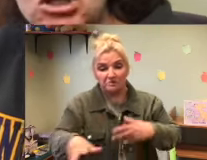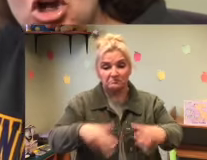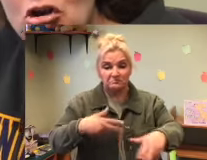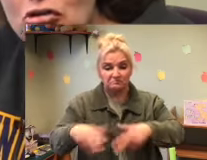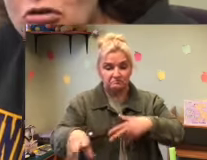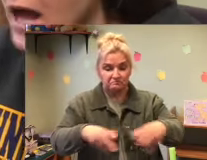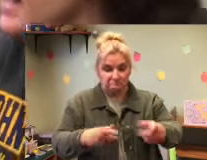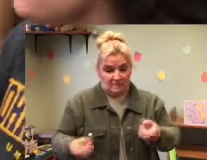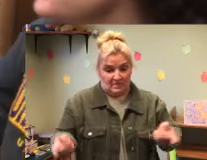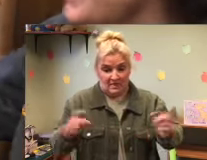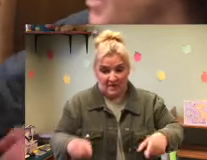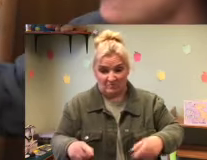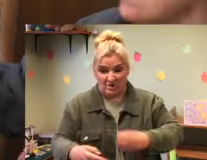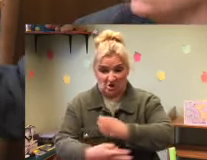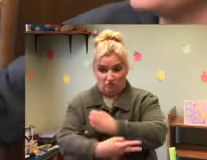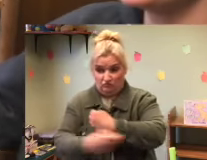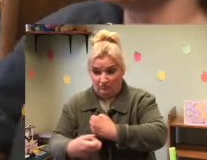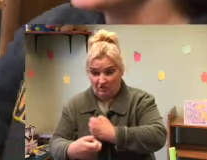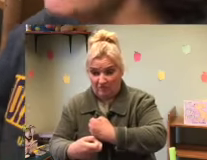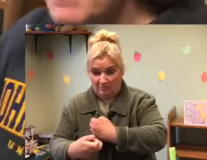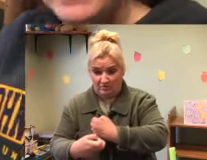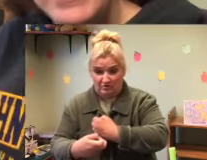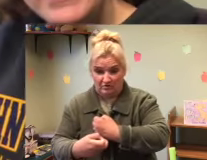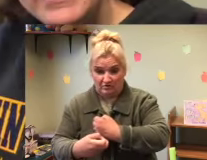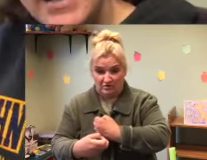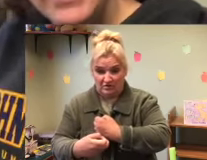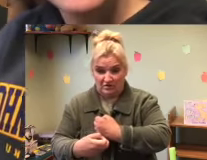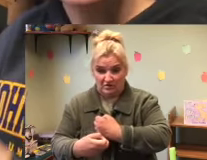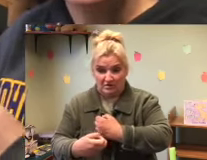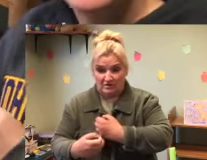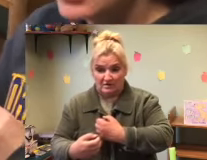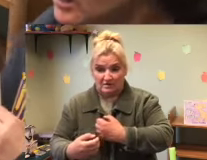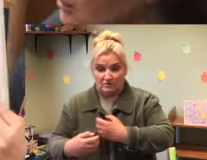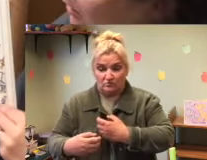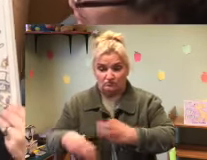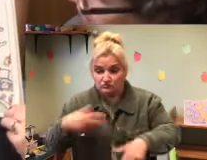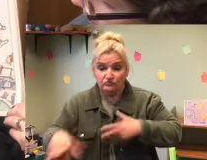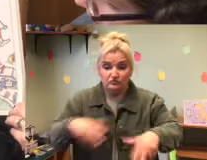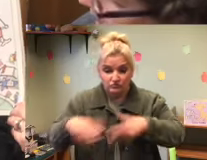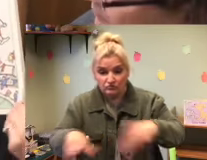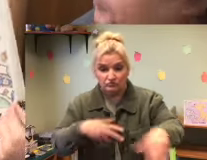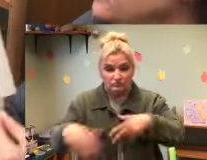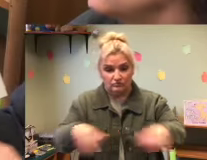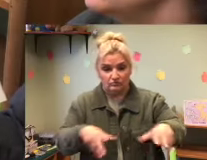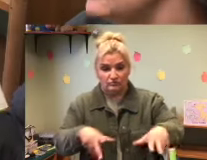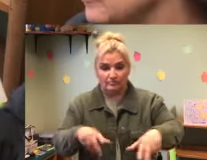in a balloon. The other was escaping in a kite.